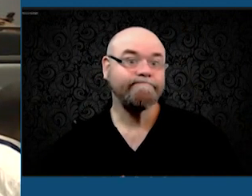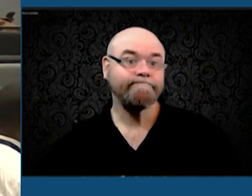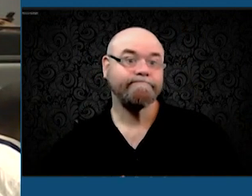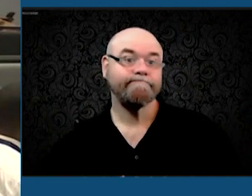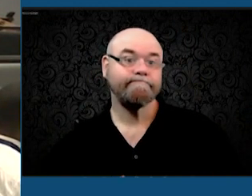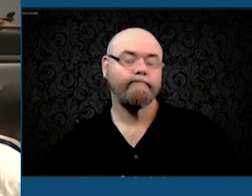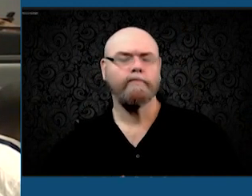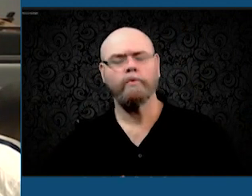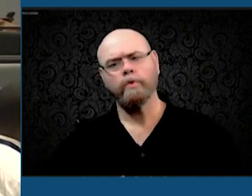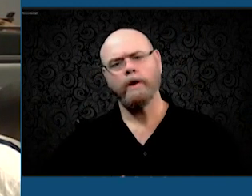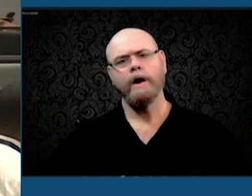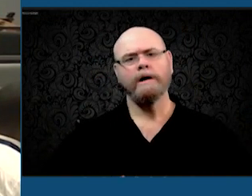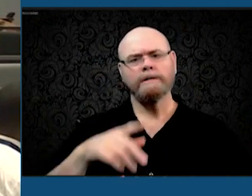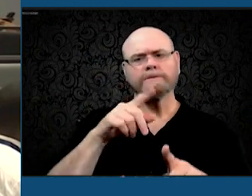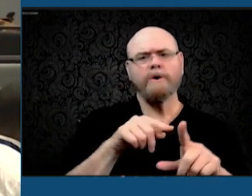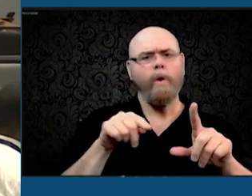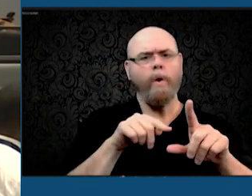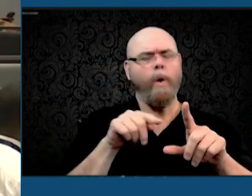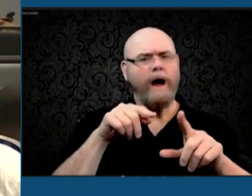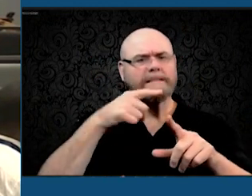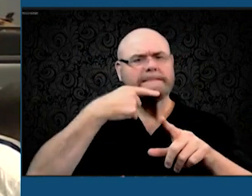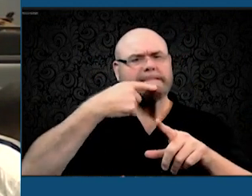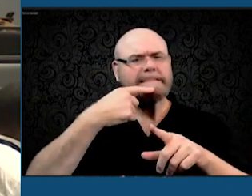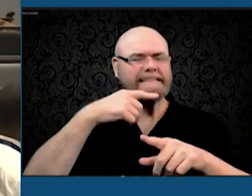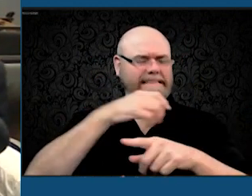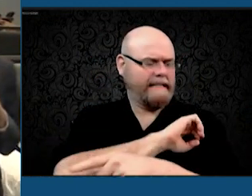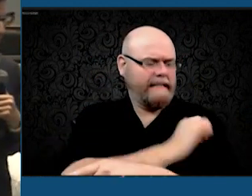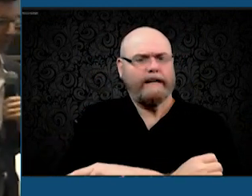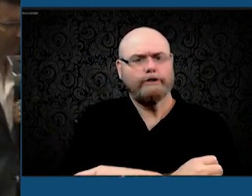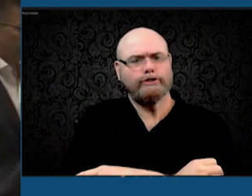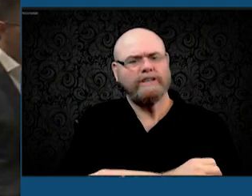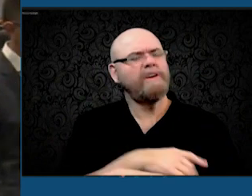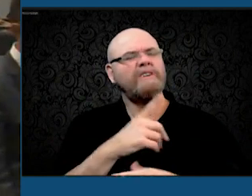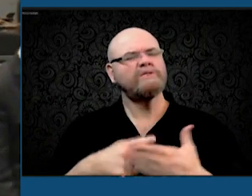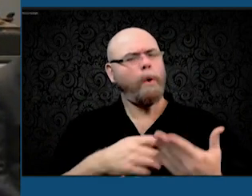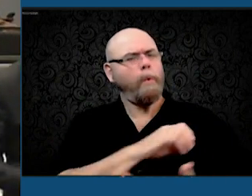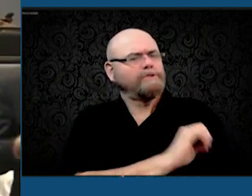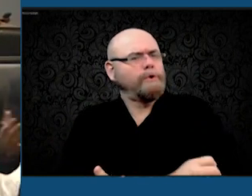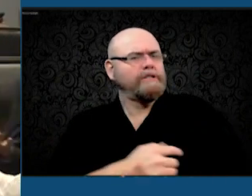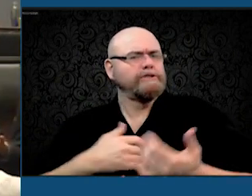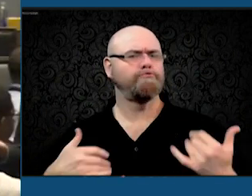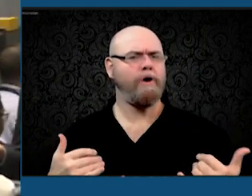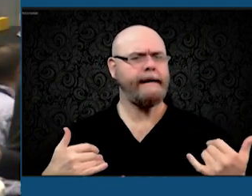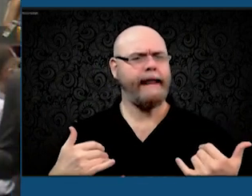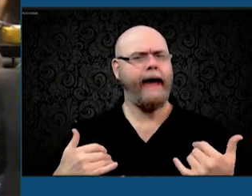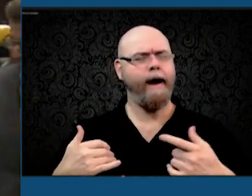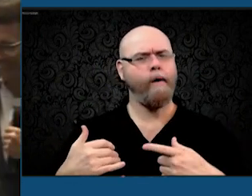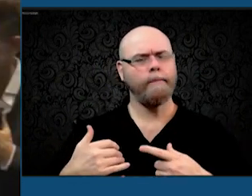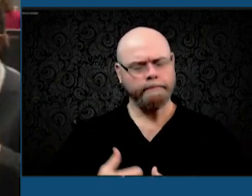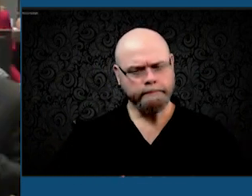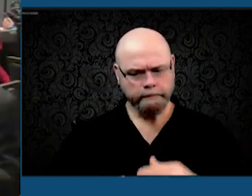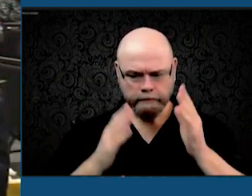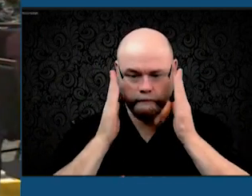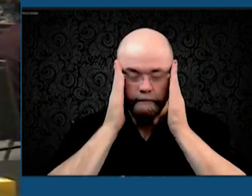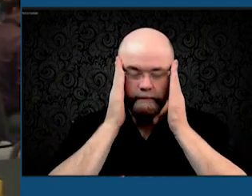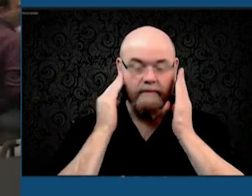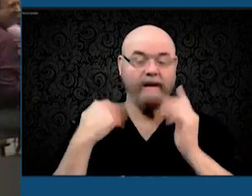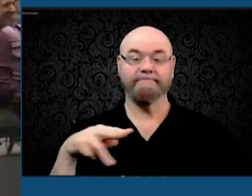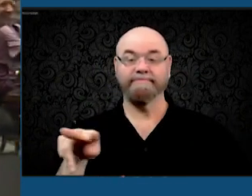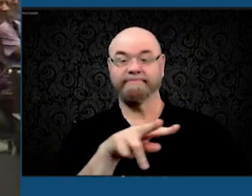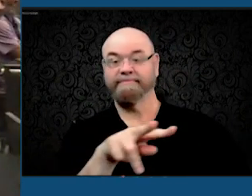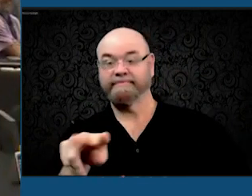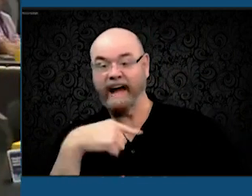y-axis, it says the word energy. What's your energy like right now? I can tell you, actually.